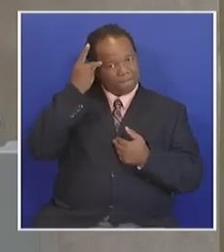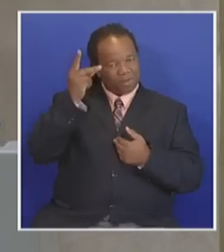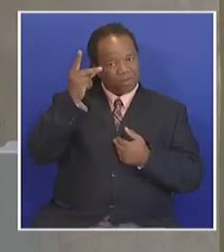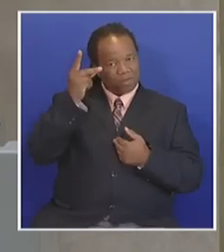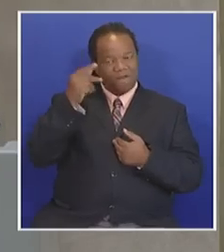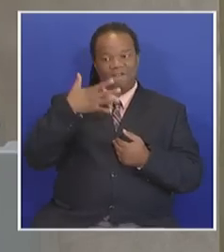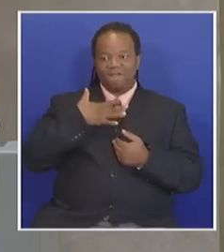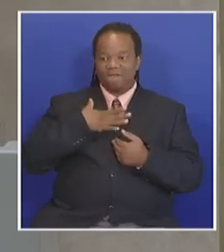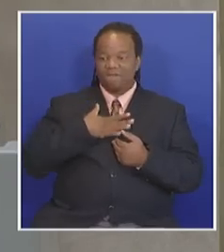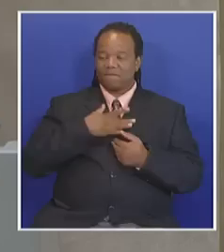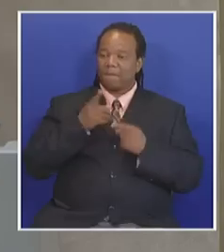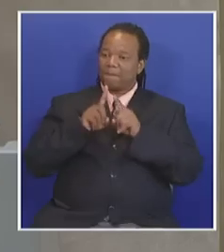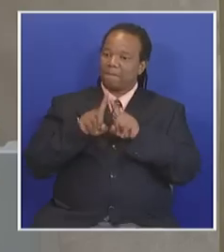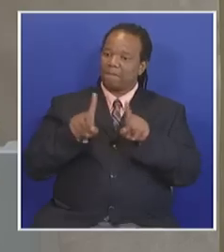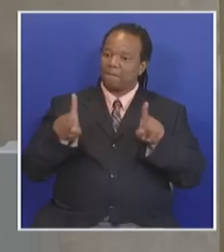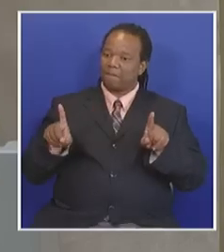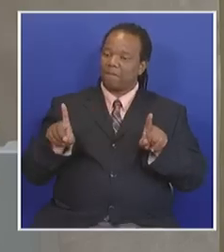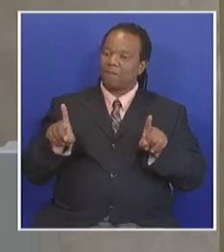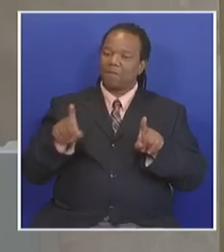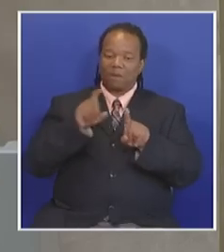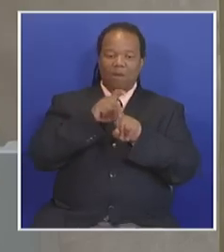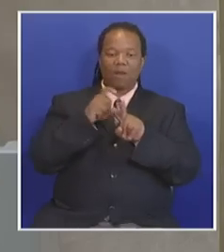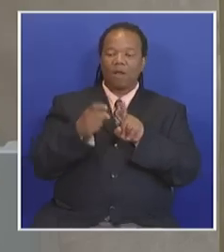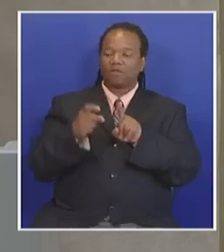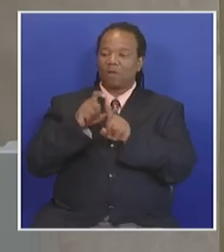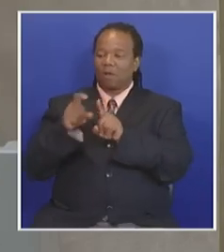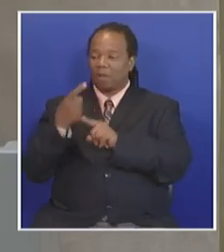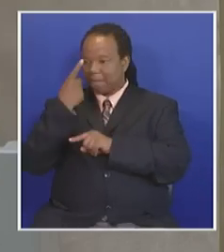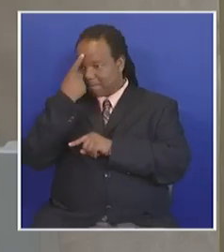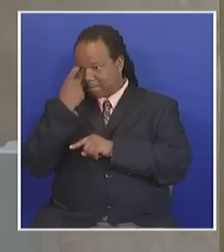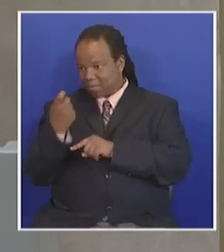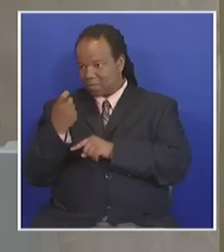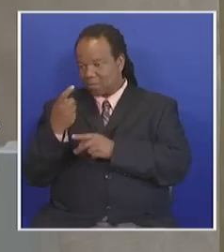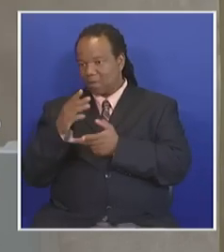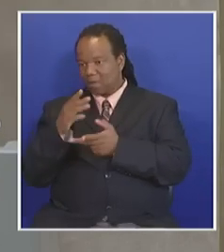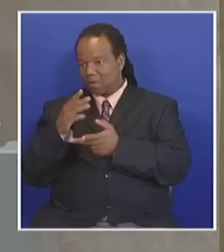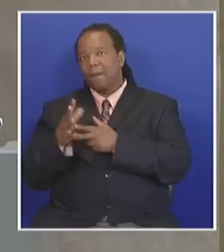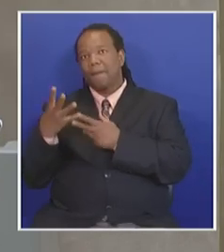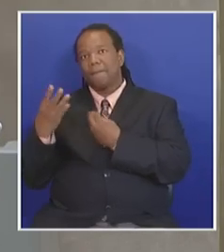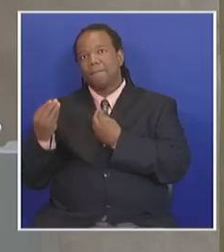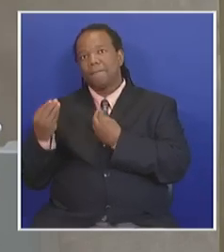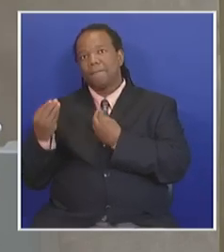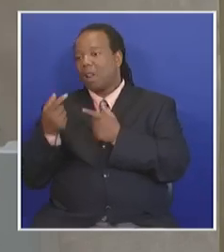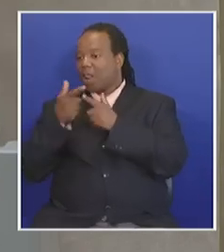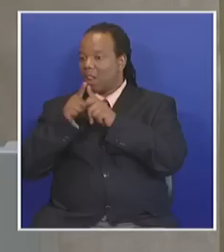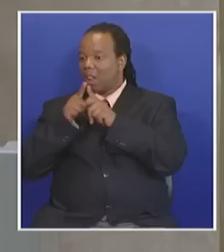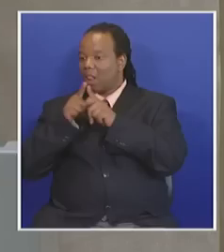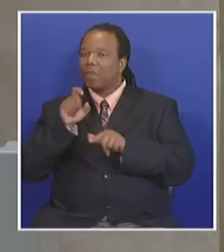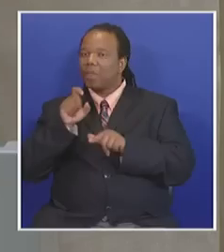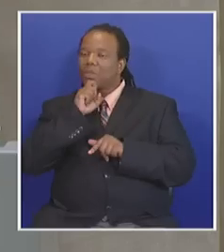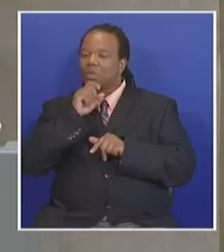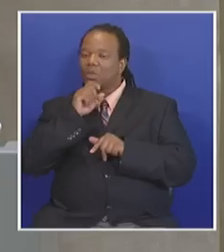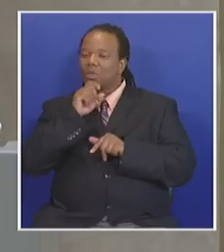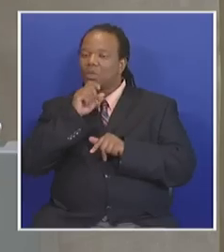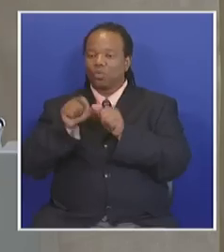that being different culture backgrounds, beliefs, traditions, mother tongues, socio-economic status,